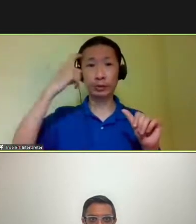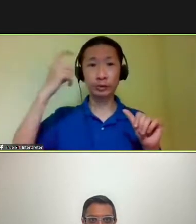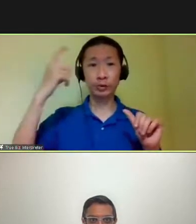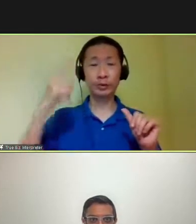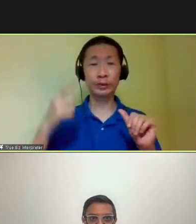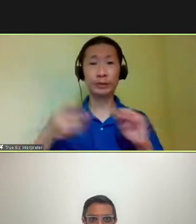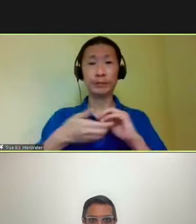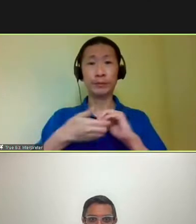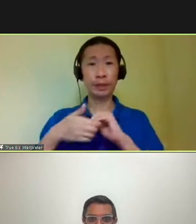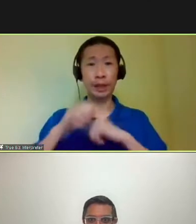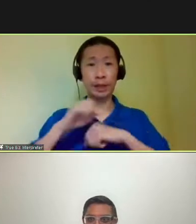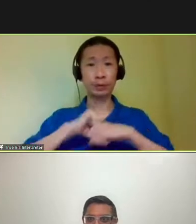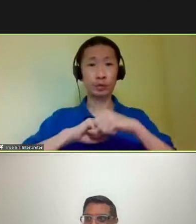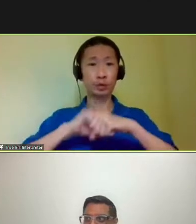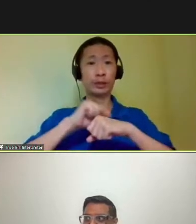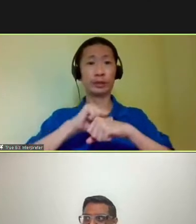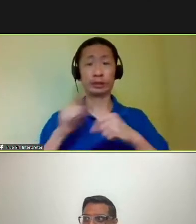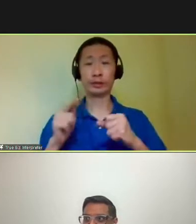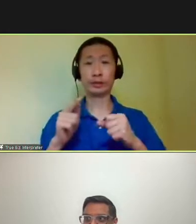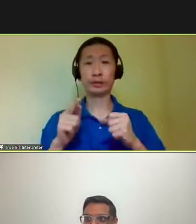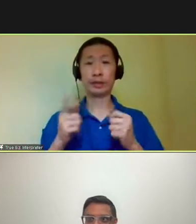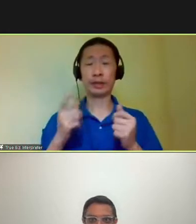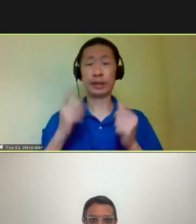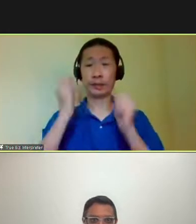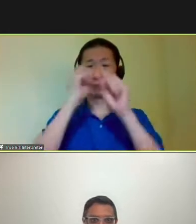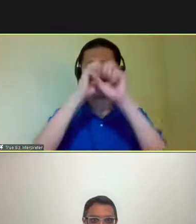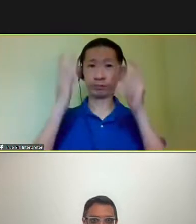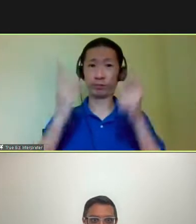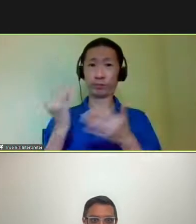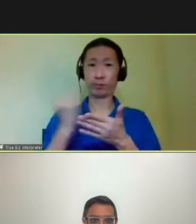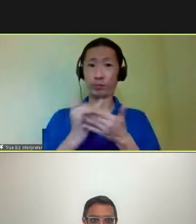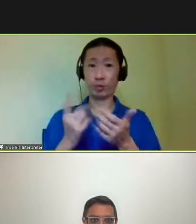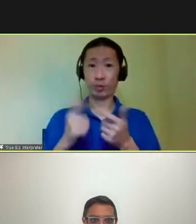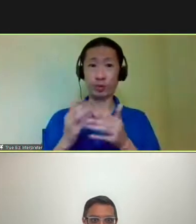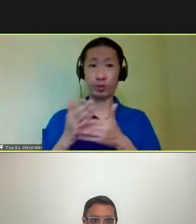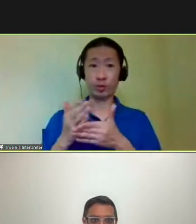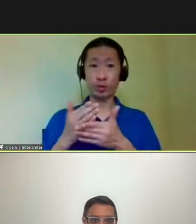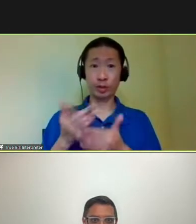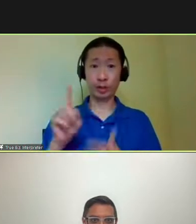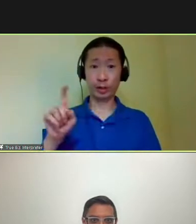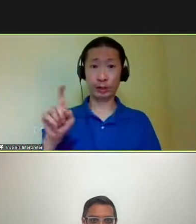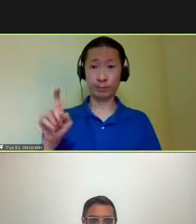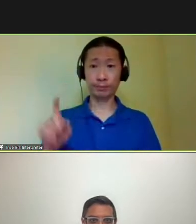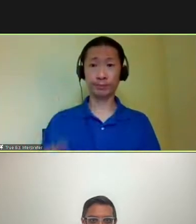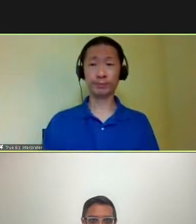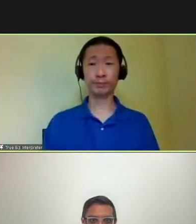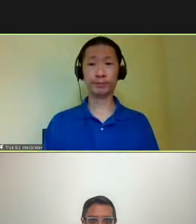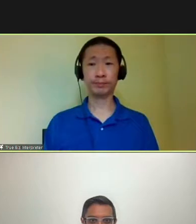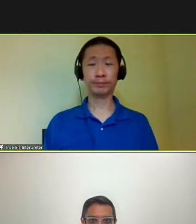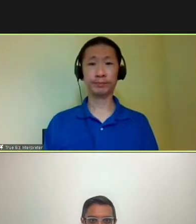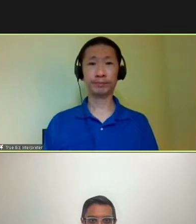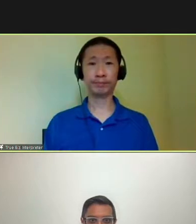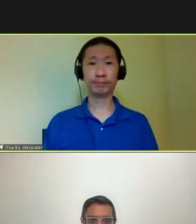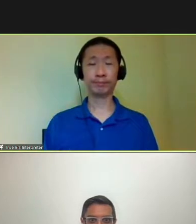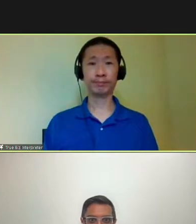collaborative structures that they've cooked up that they would like to share with the space.